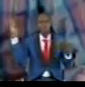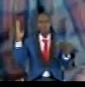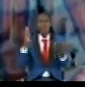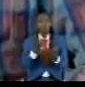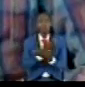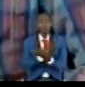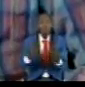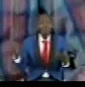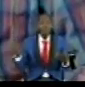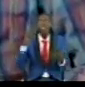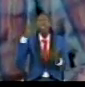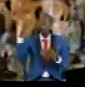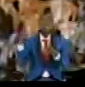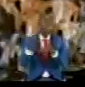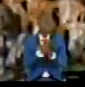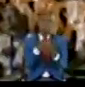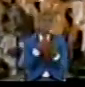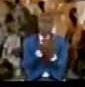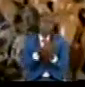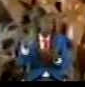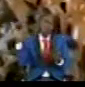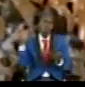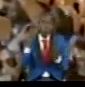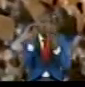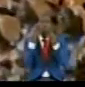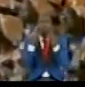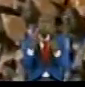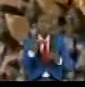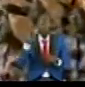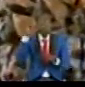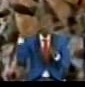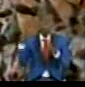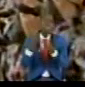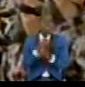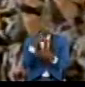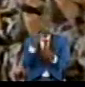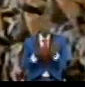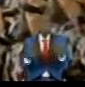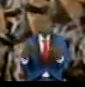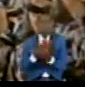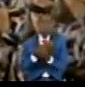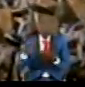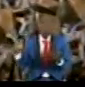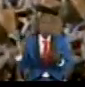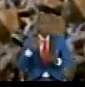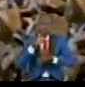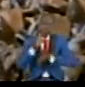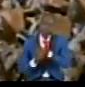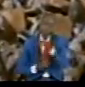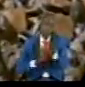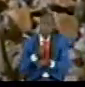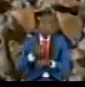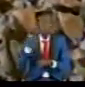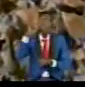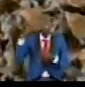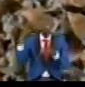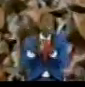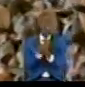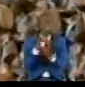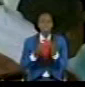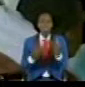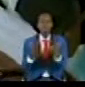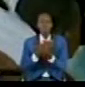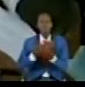carry everything away. Yeah. Weeping, he'll carry everything away. Yeah. Suffering, he'll carry everything away.